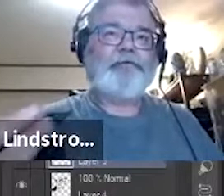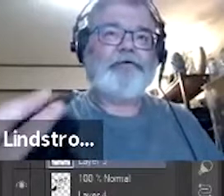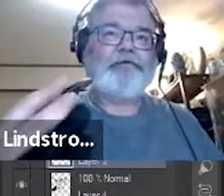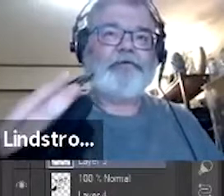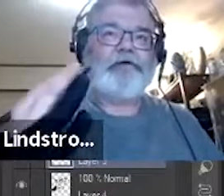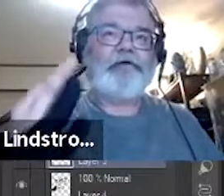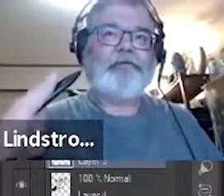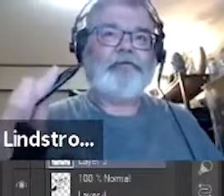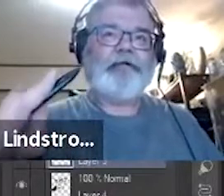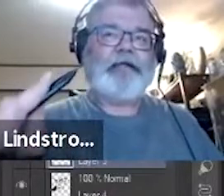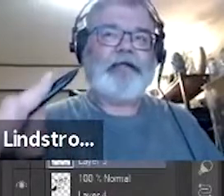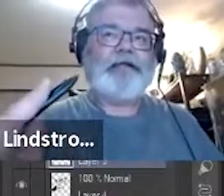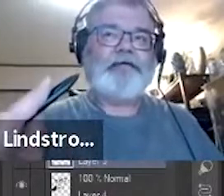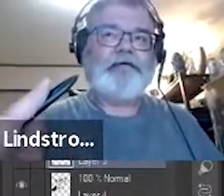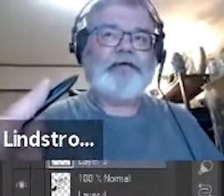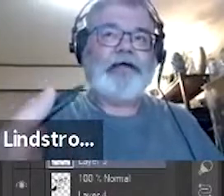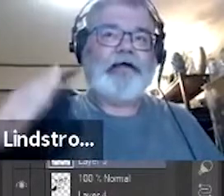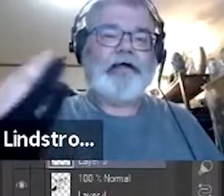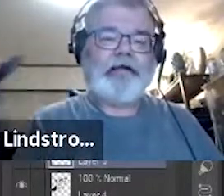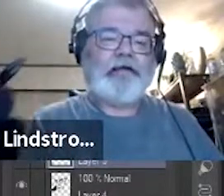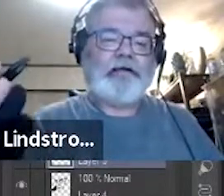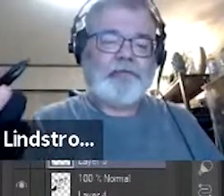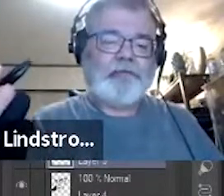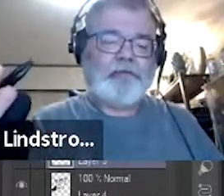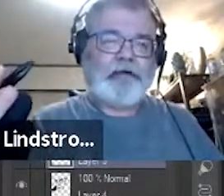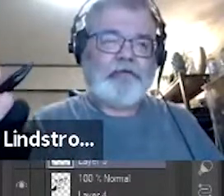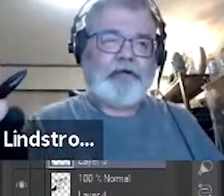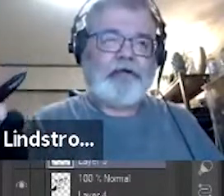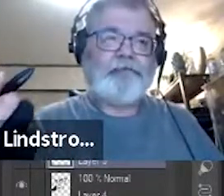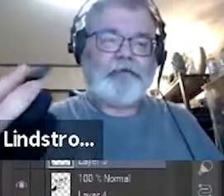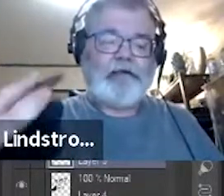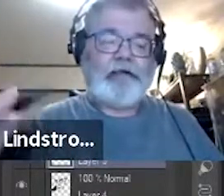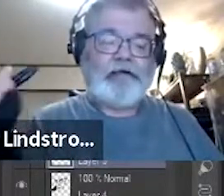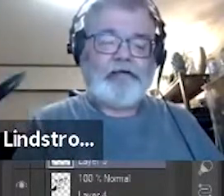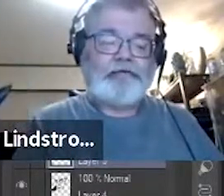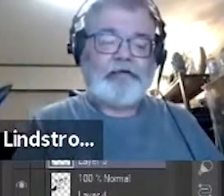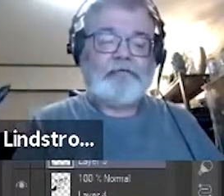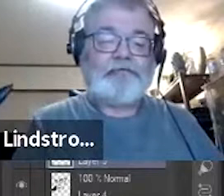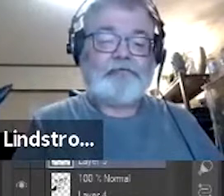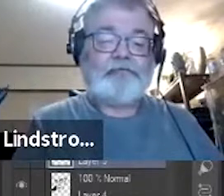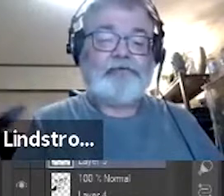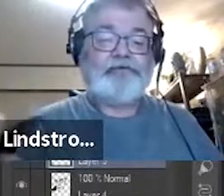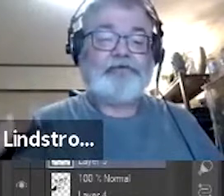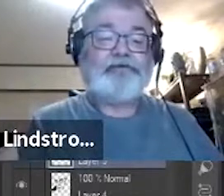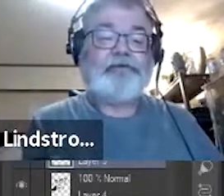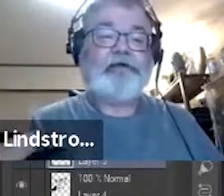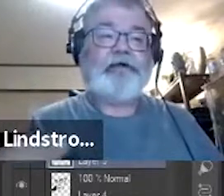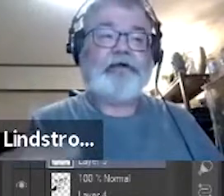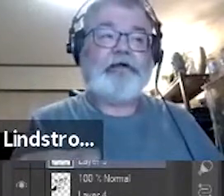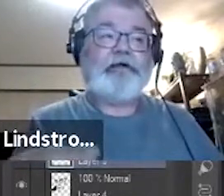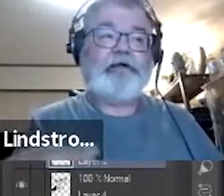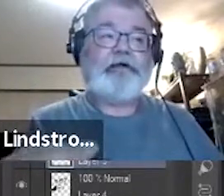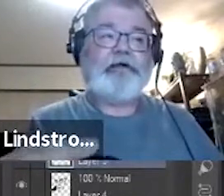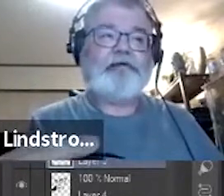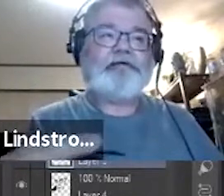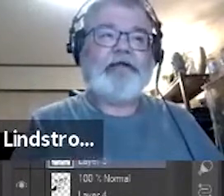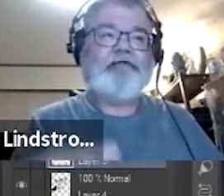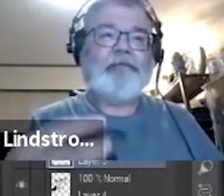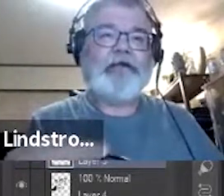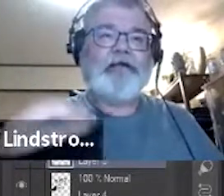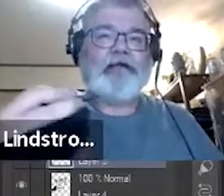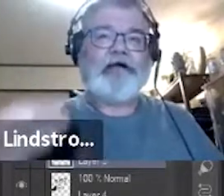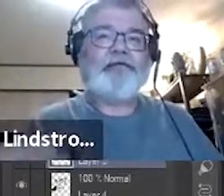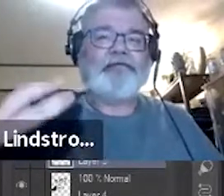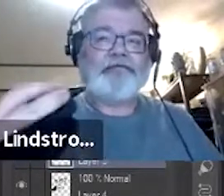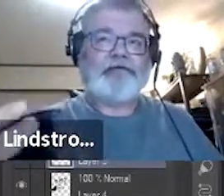just before COVID really hit, I had gotten a grant from the Canadian Arts Council, which